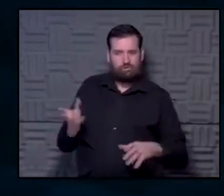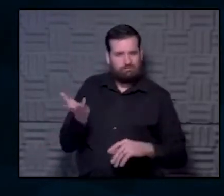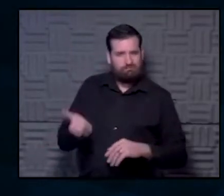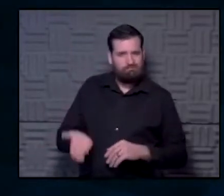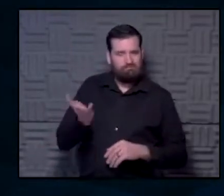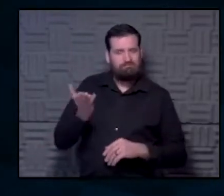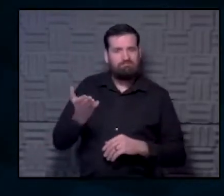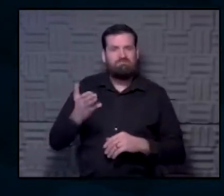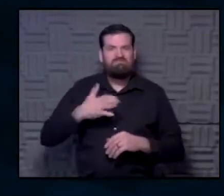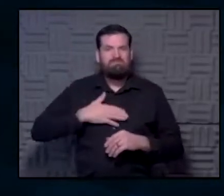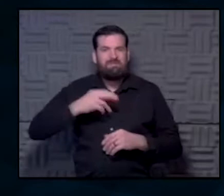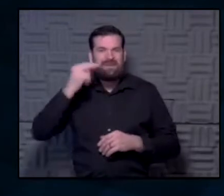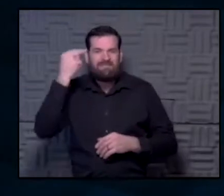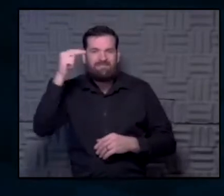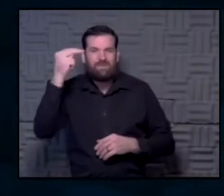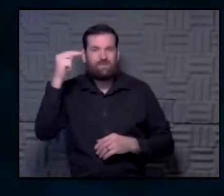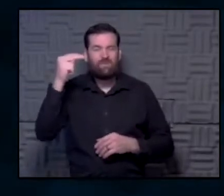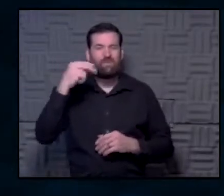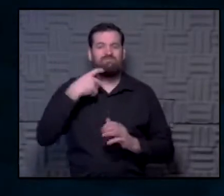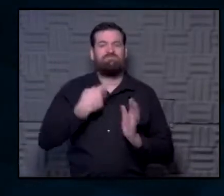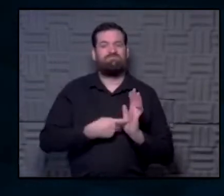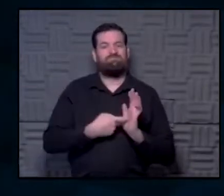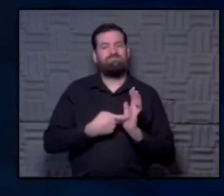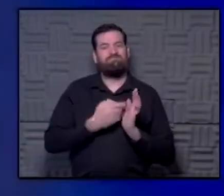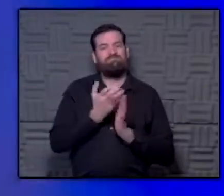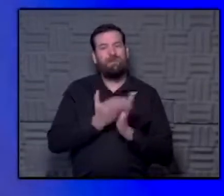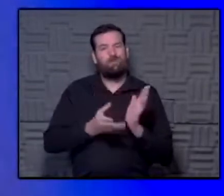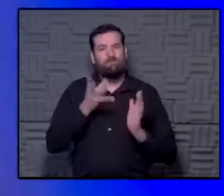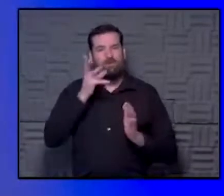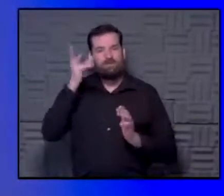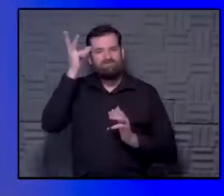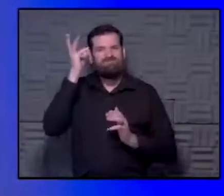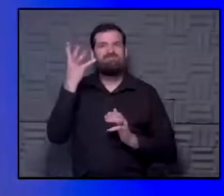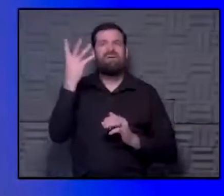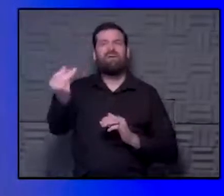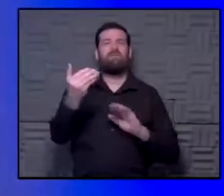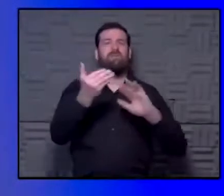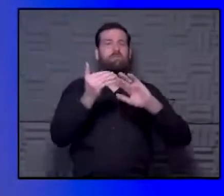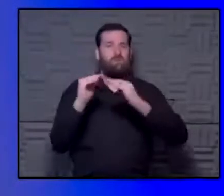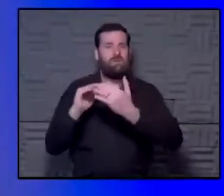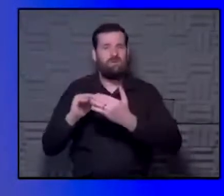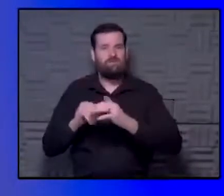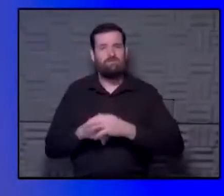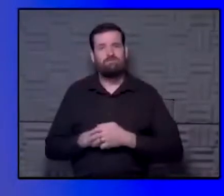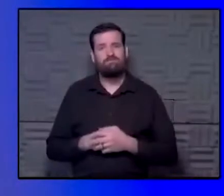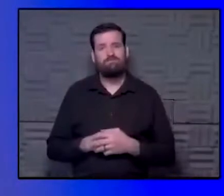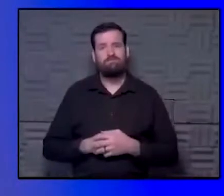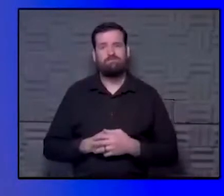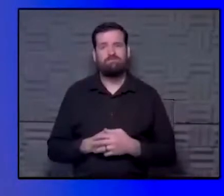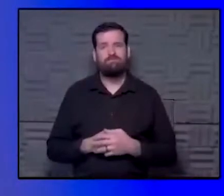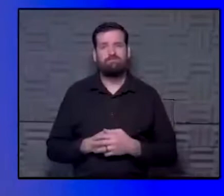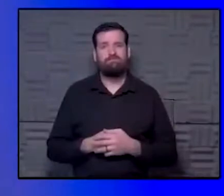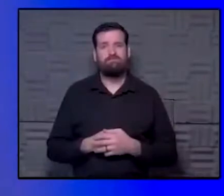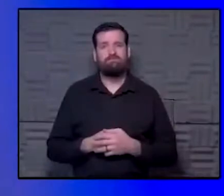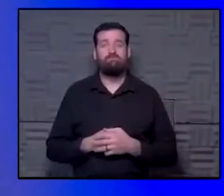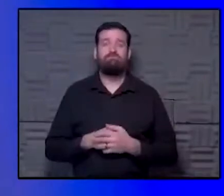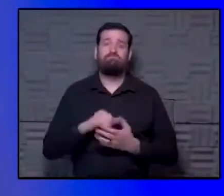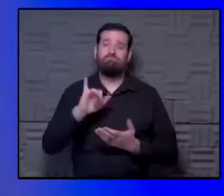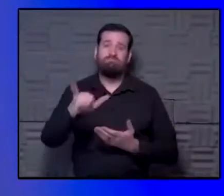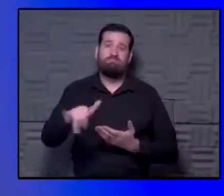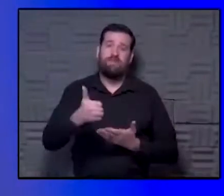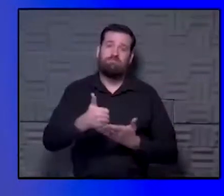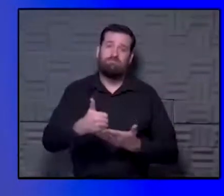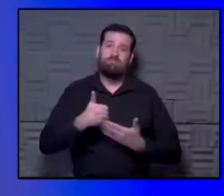it in my nephew. I see it out in the community. And so that's helped